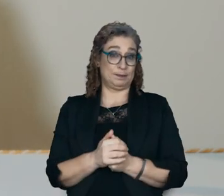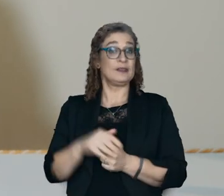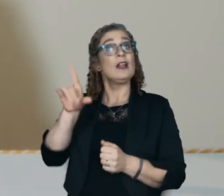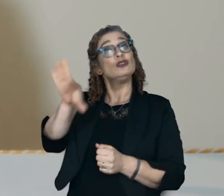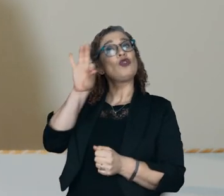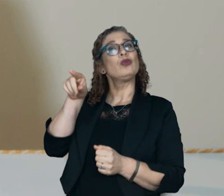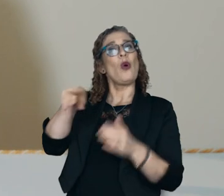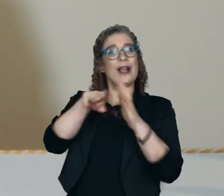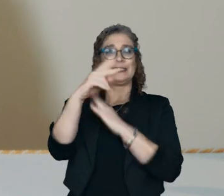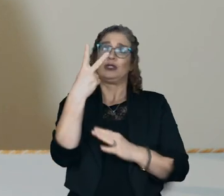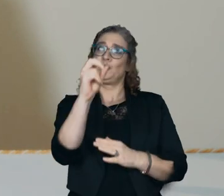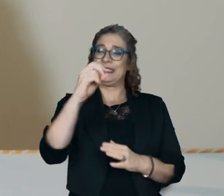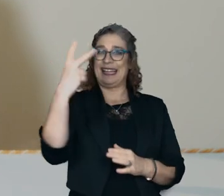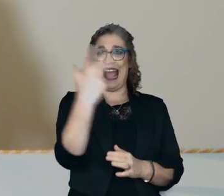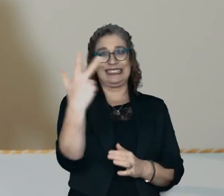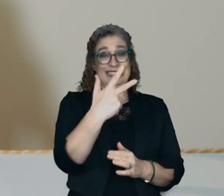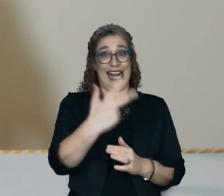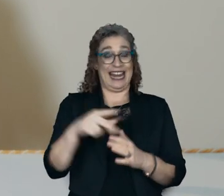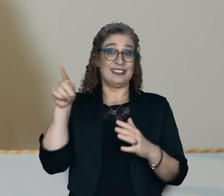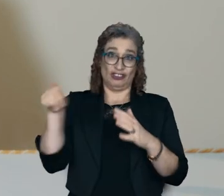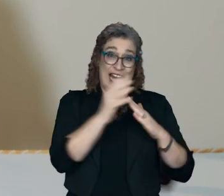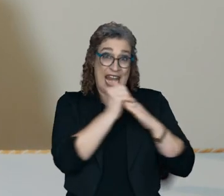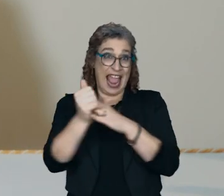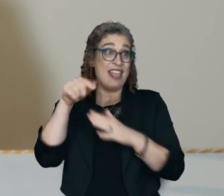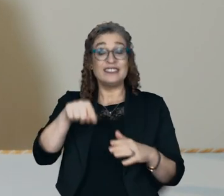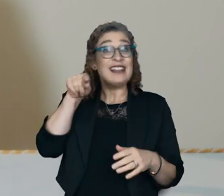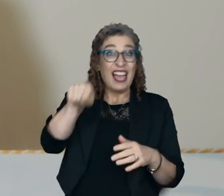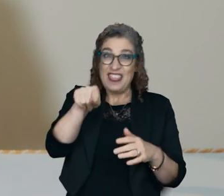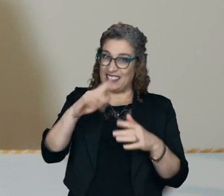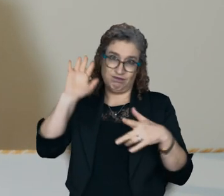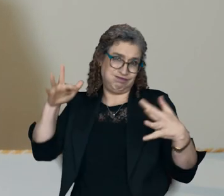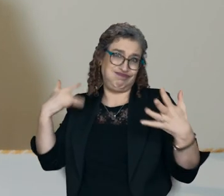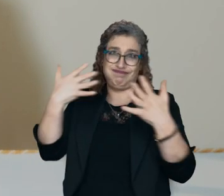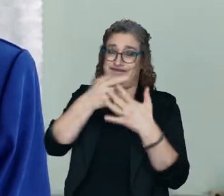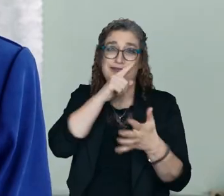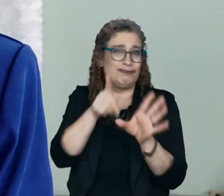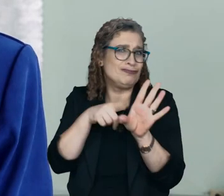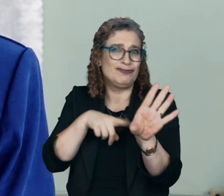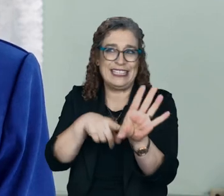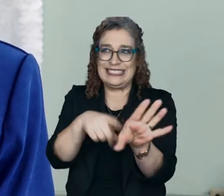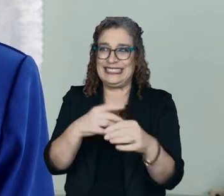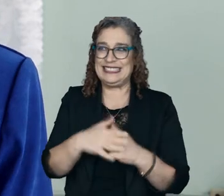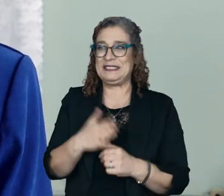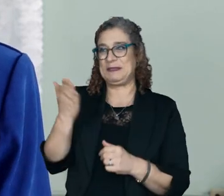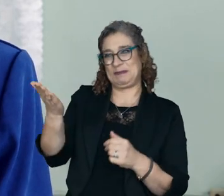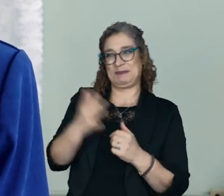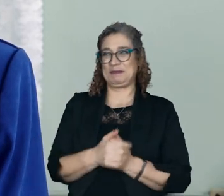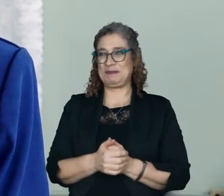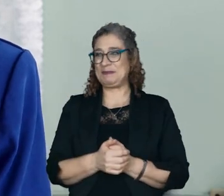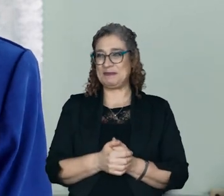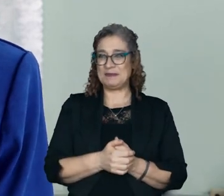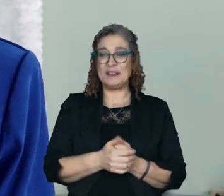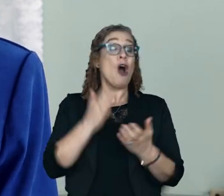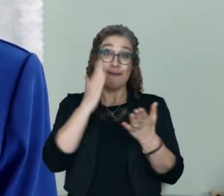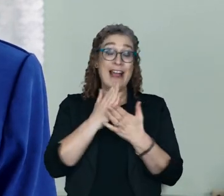the 142-year-old movement's 4 million members in 84 countries. It is by God's